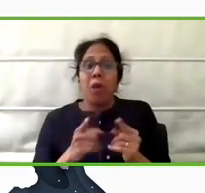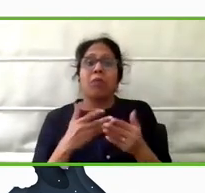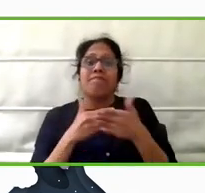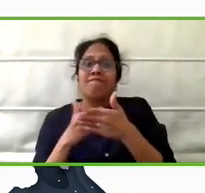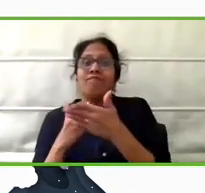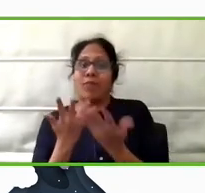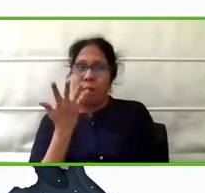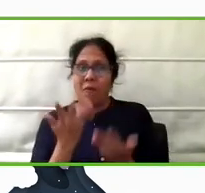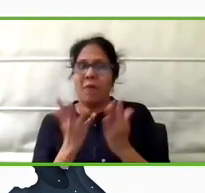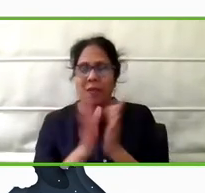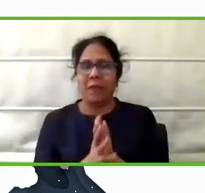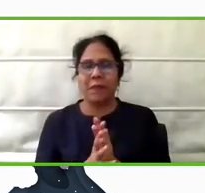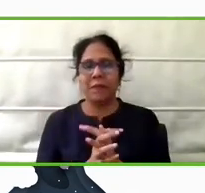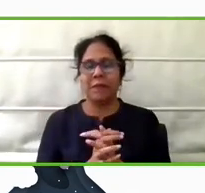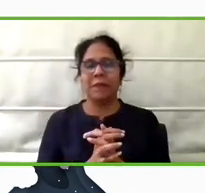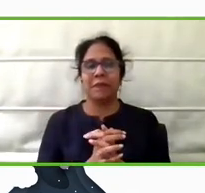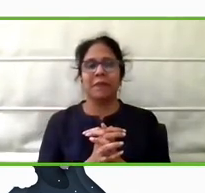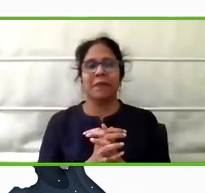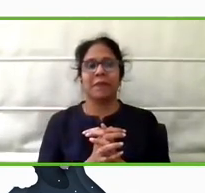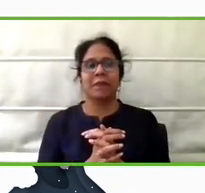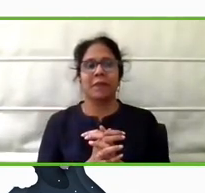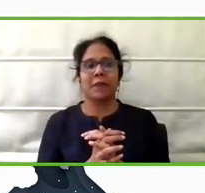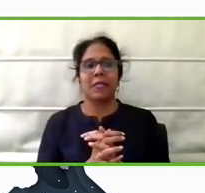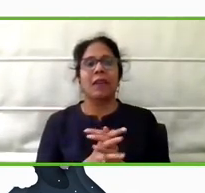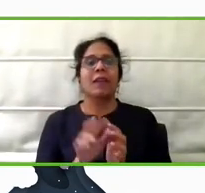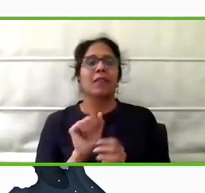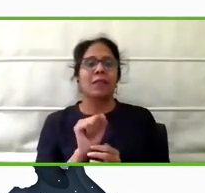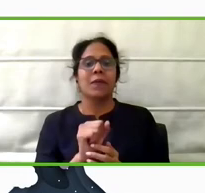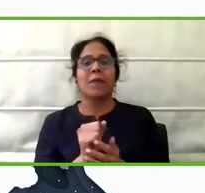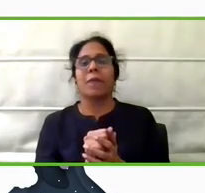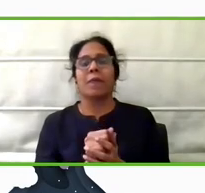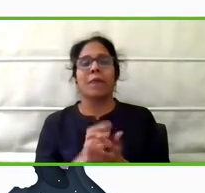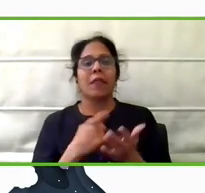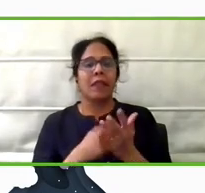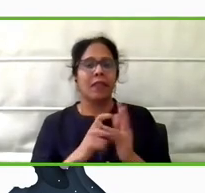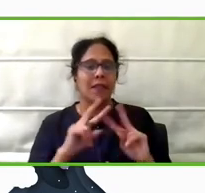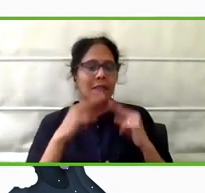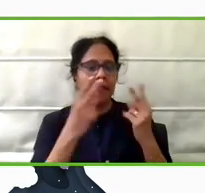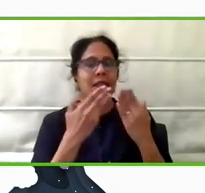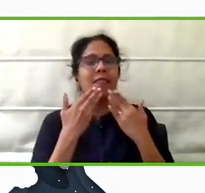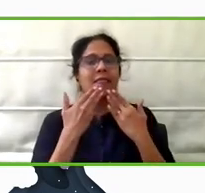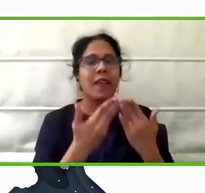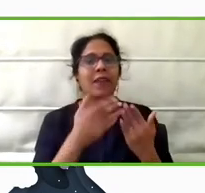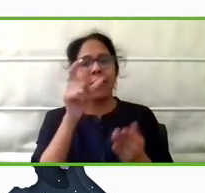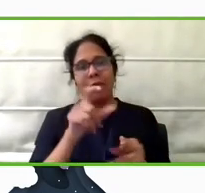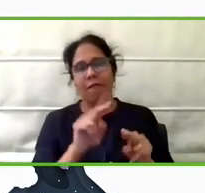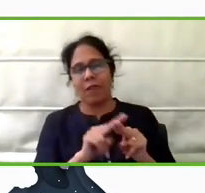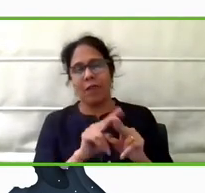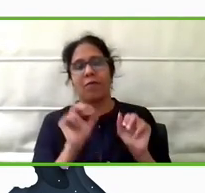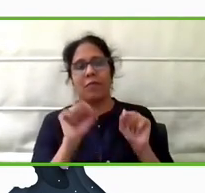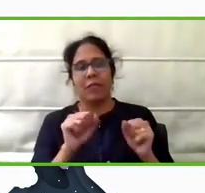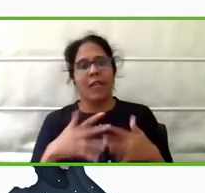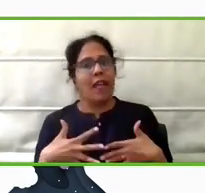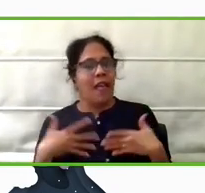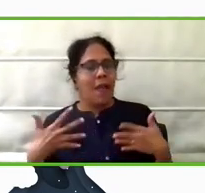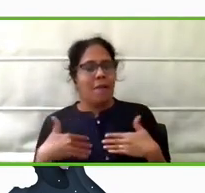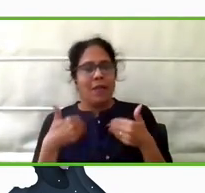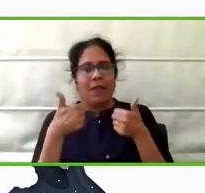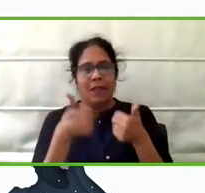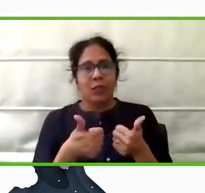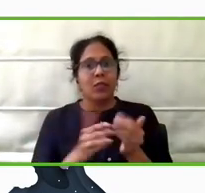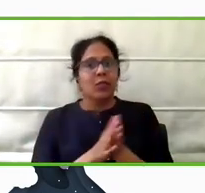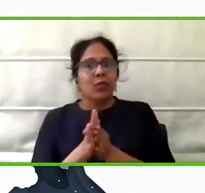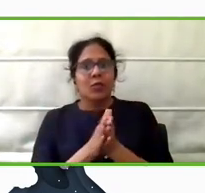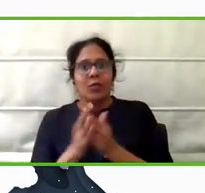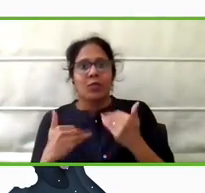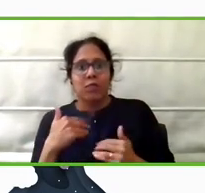thank you for having me. And it's a pleasure to be here and to be with you, Vint, as well. It's been an interesting